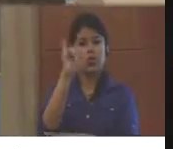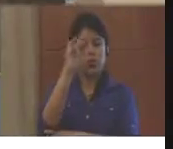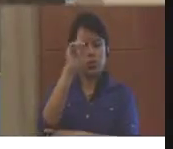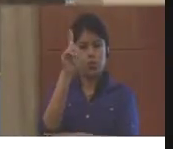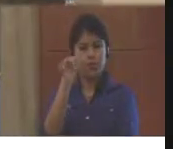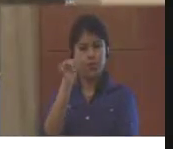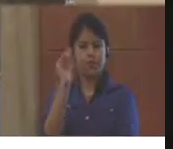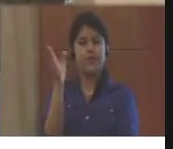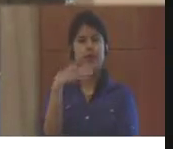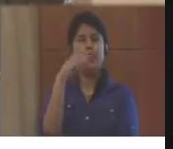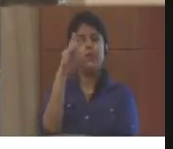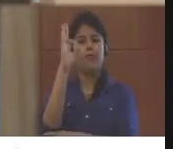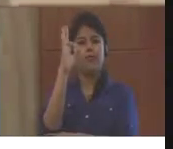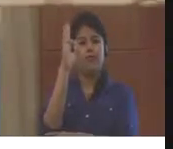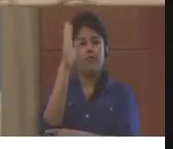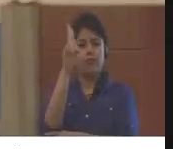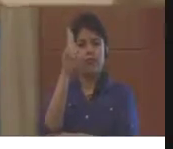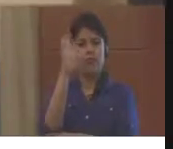Mm-hmm.